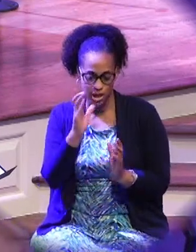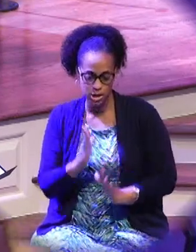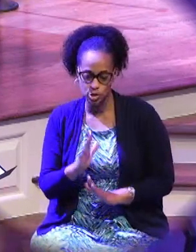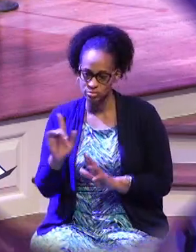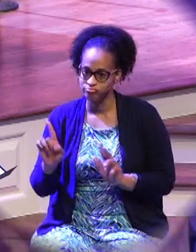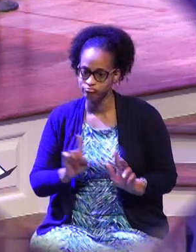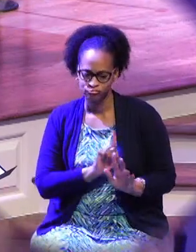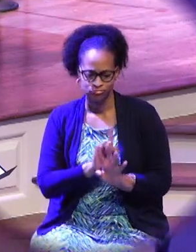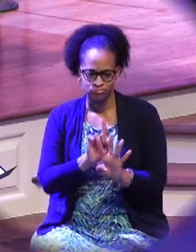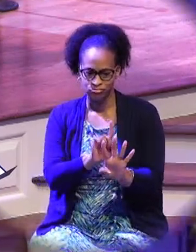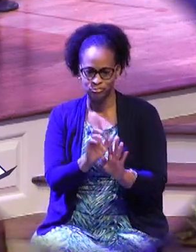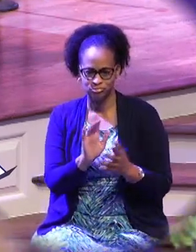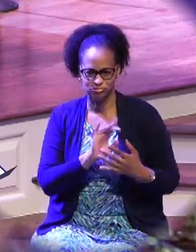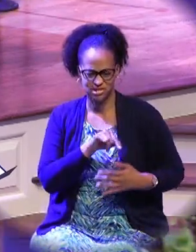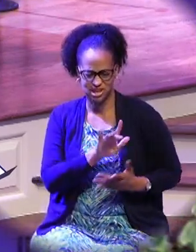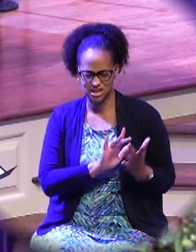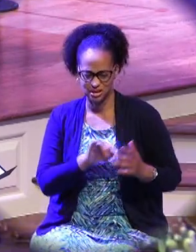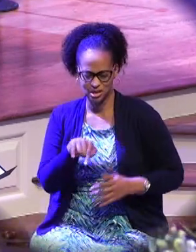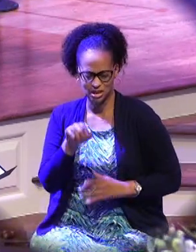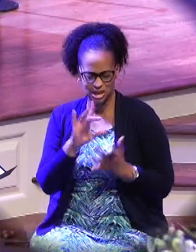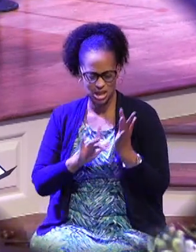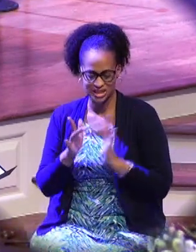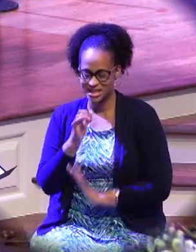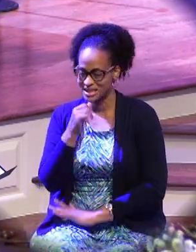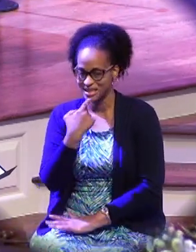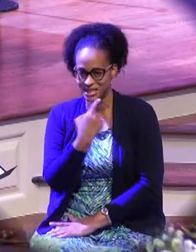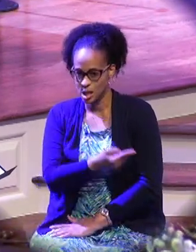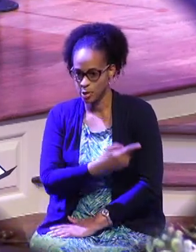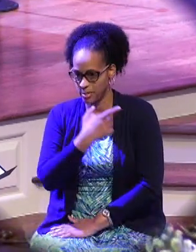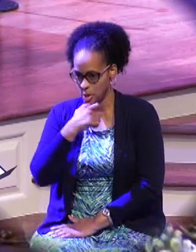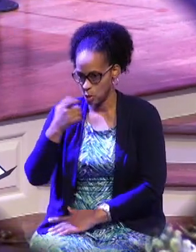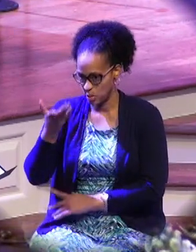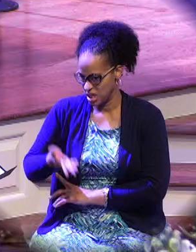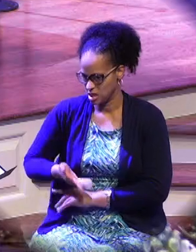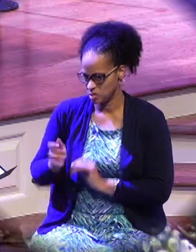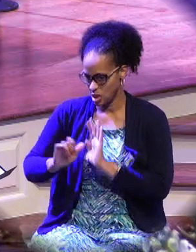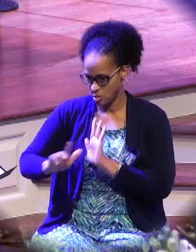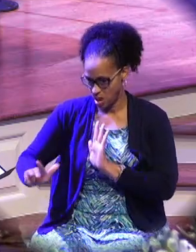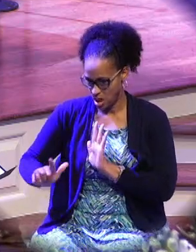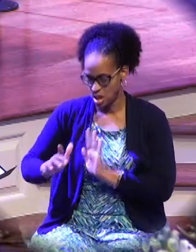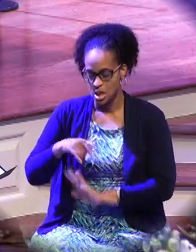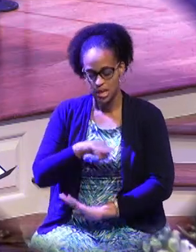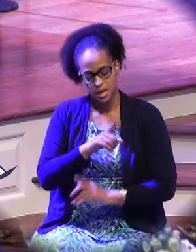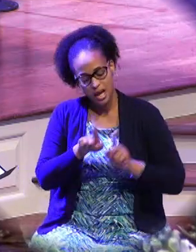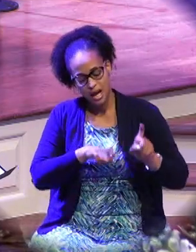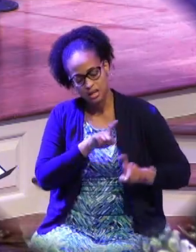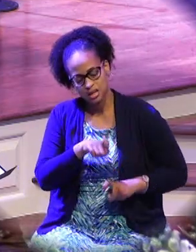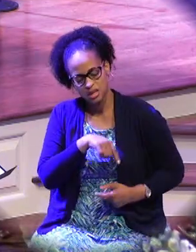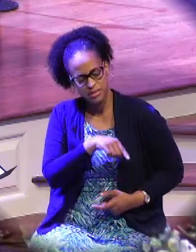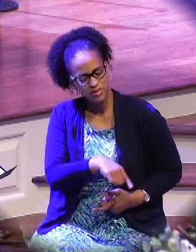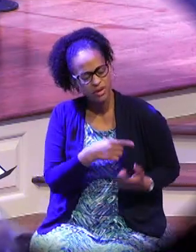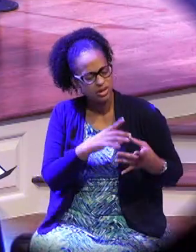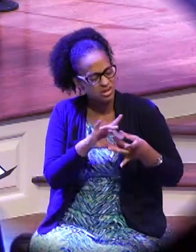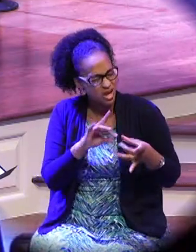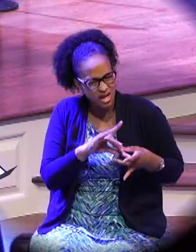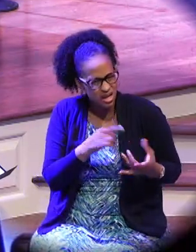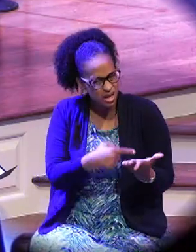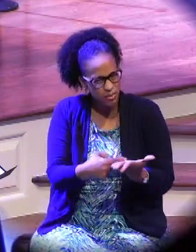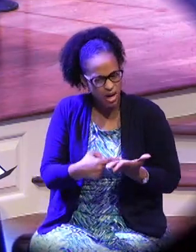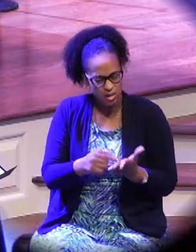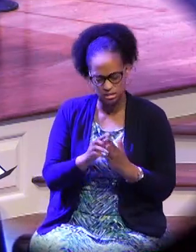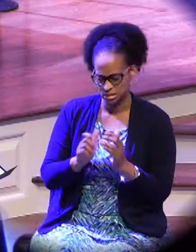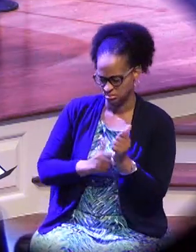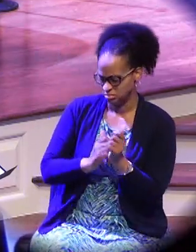is Jesus, but Jesus doesn't reveal himself to them right away. And he asks them what it is they're talking about. And they